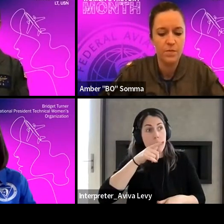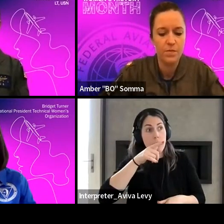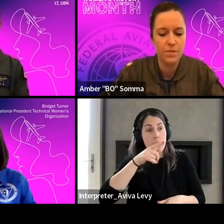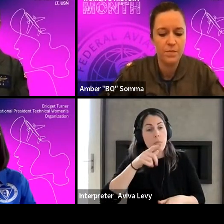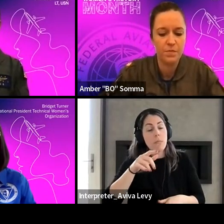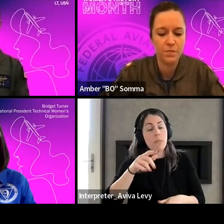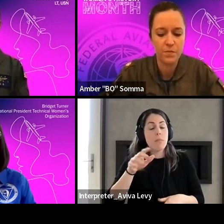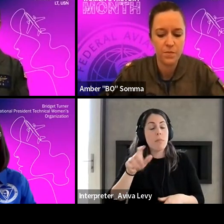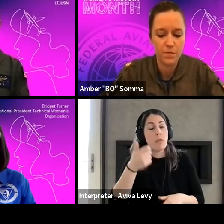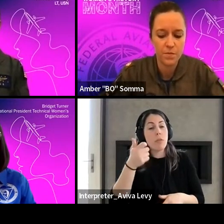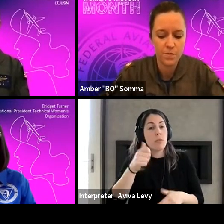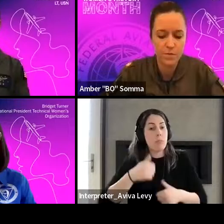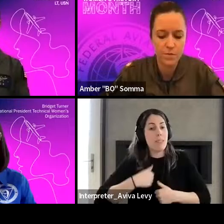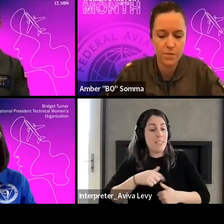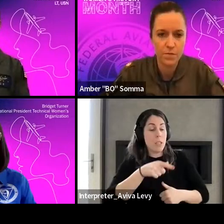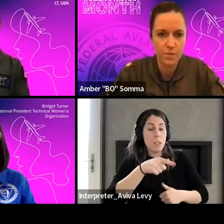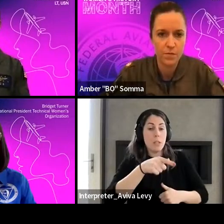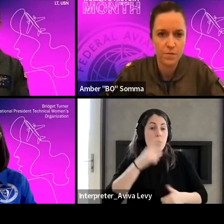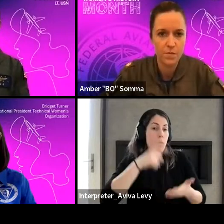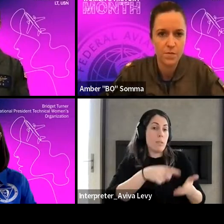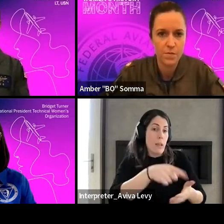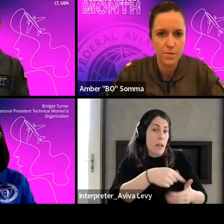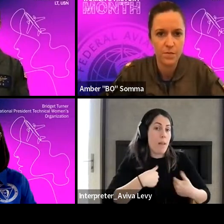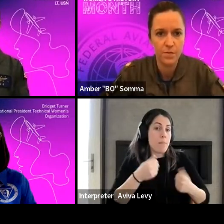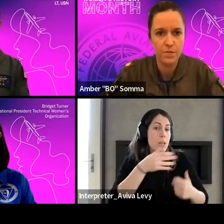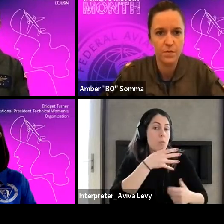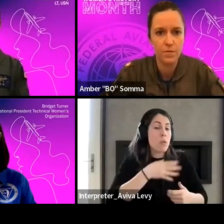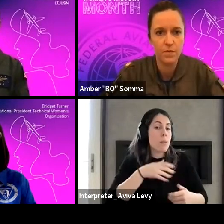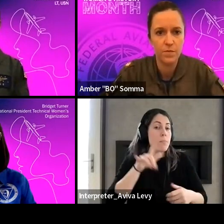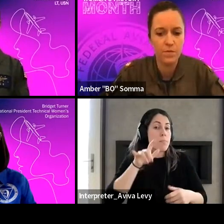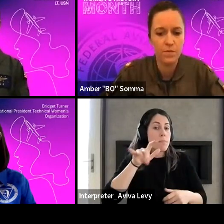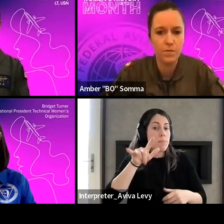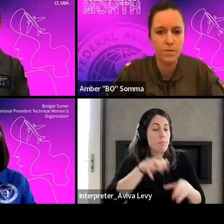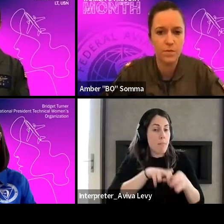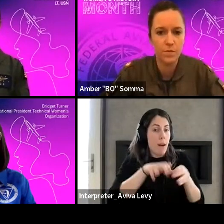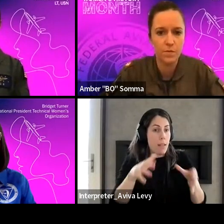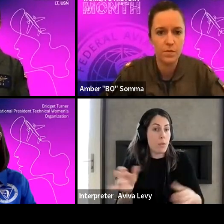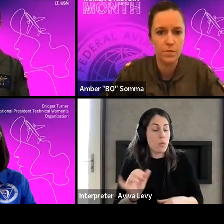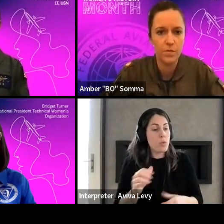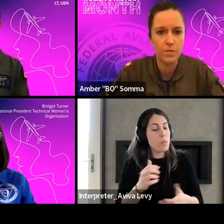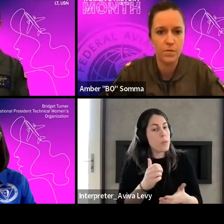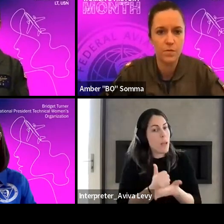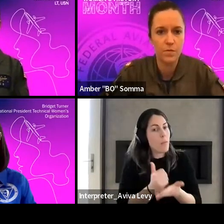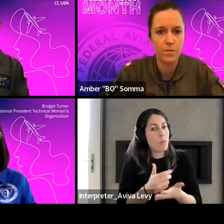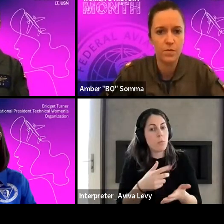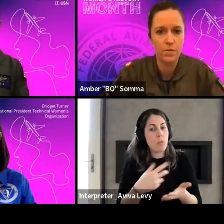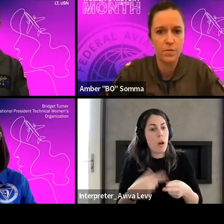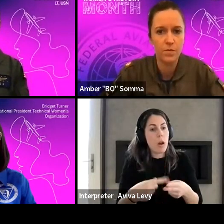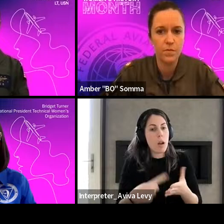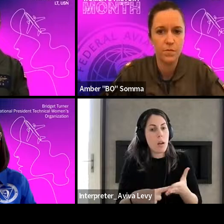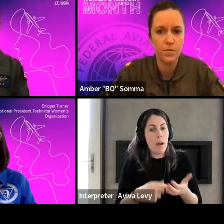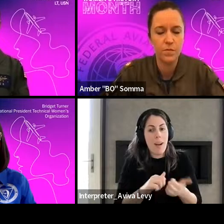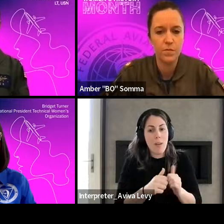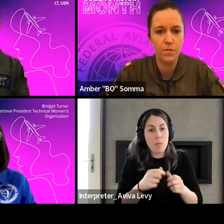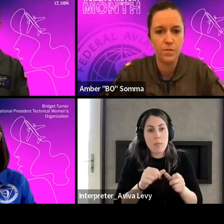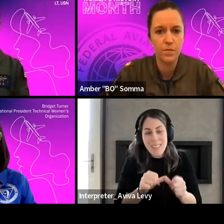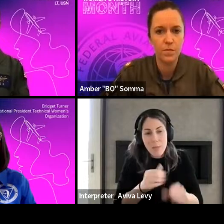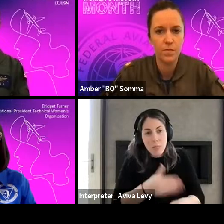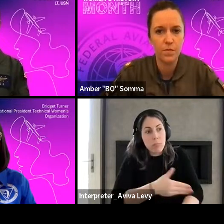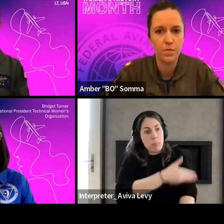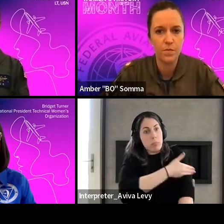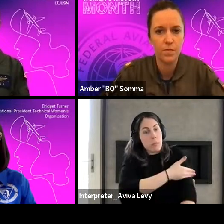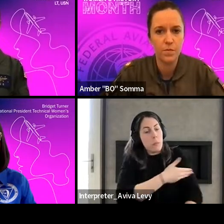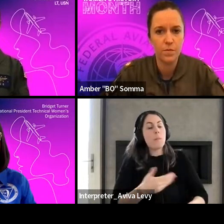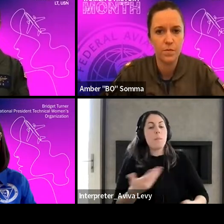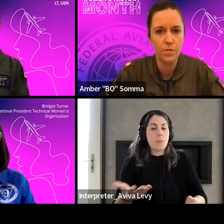share our own experiences and kind of collaborate on how we make improvements. That was just extremely special. And it was a real honor